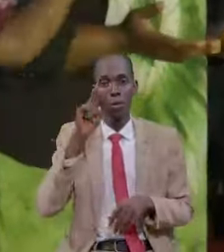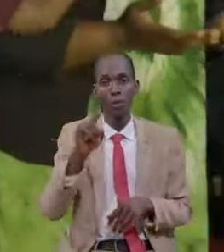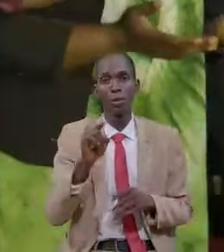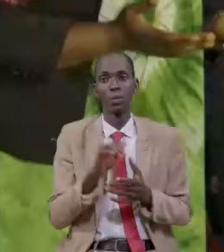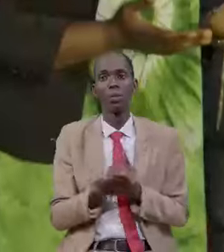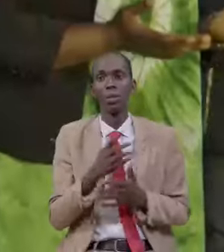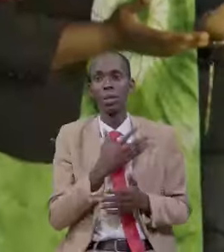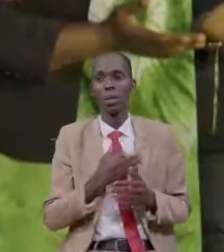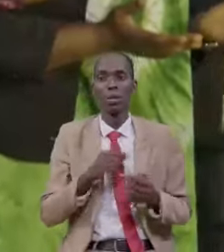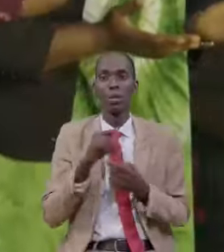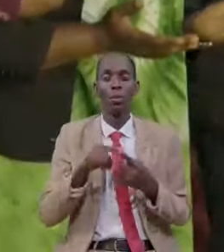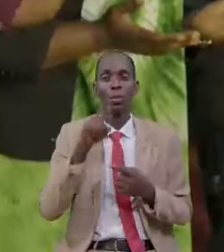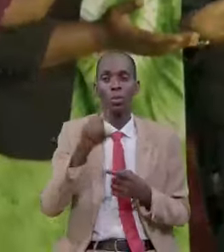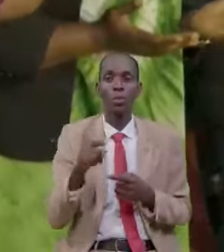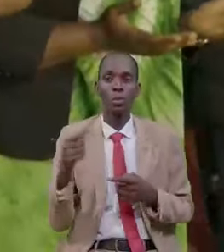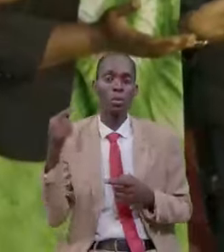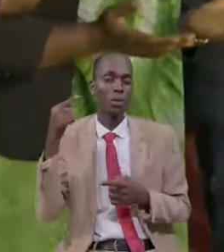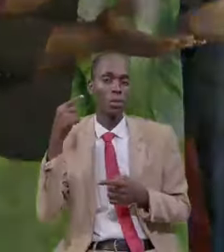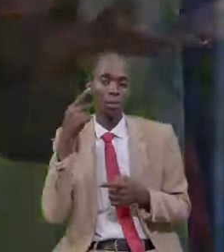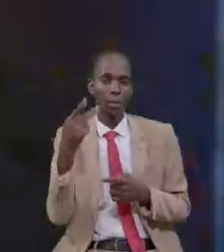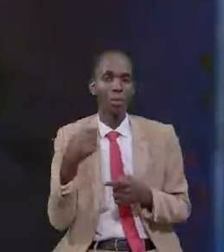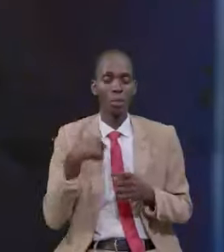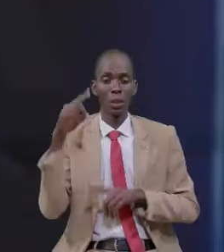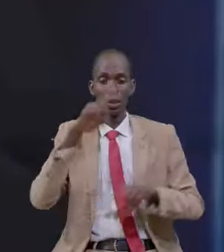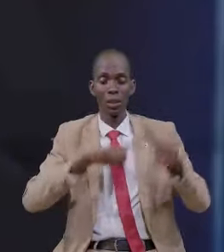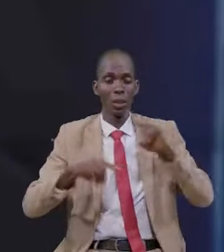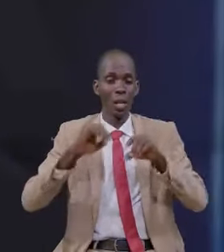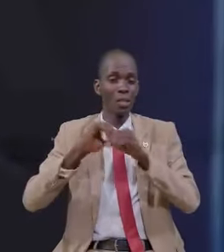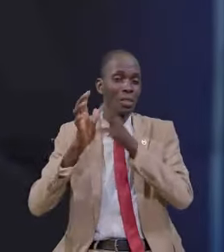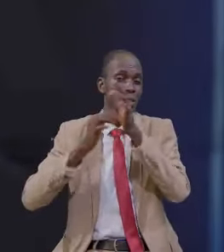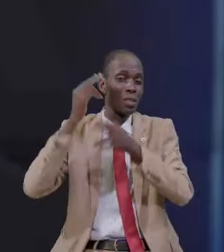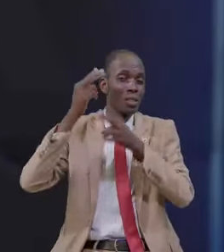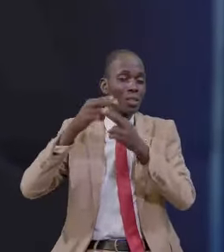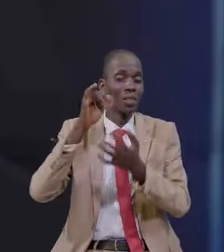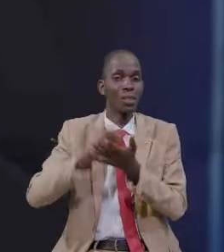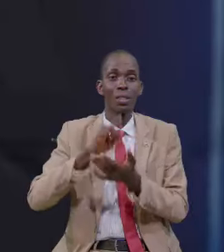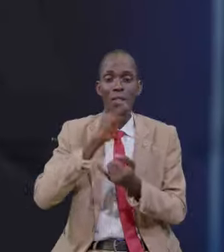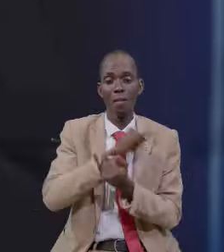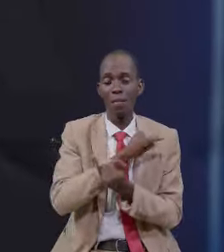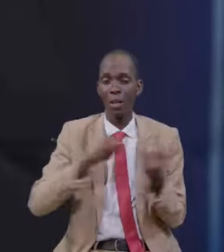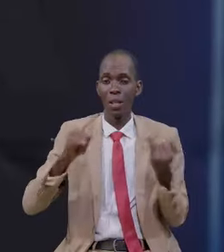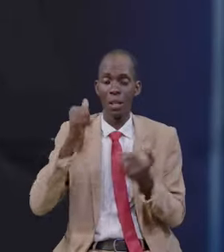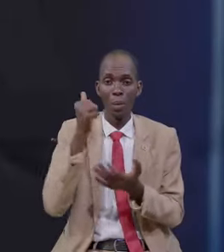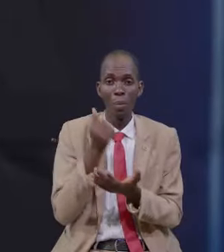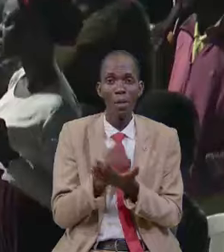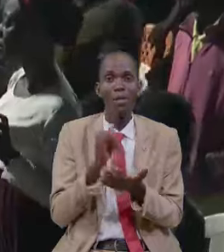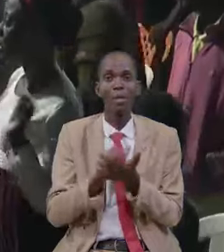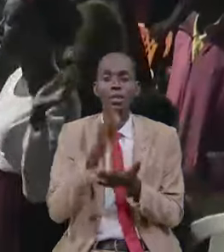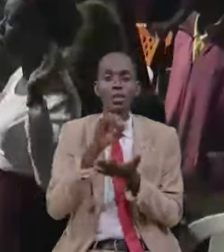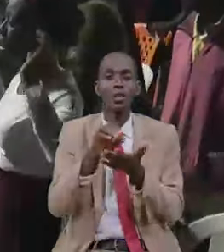And when you hear the final amen, that the alert, check up, you've got it